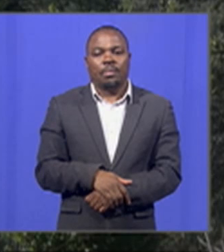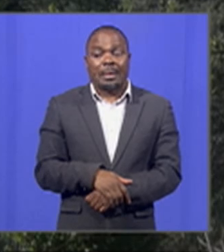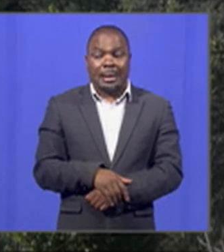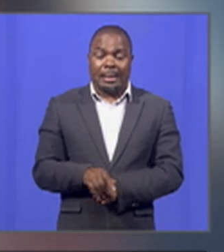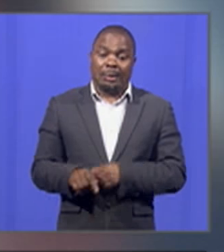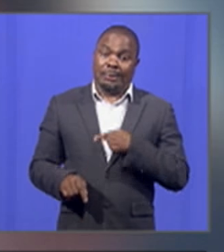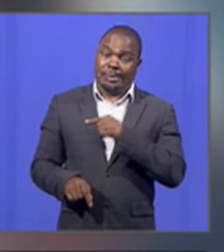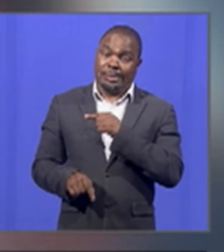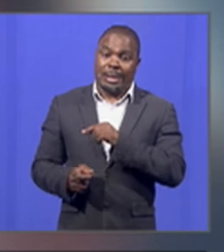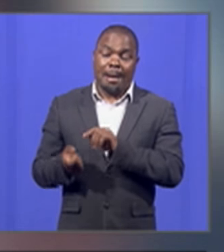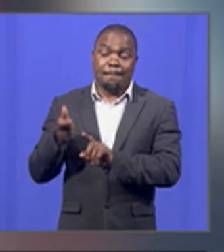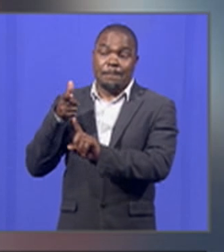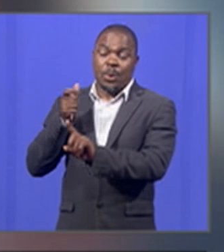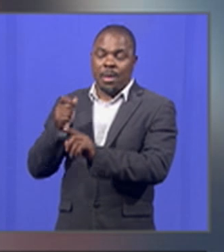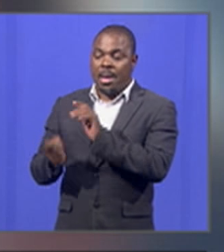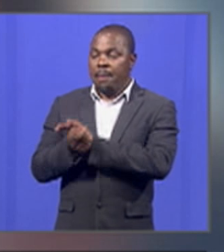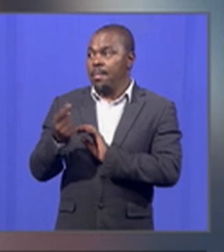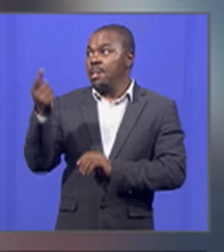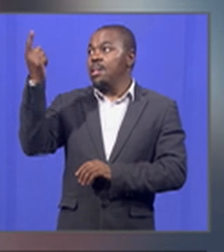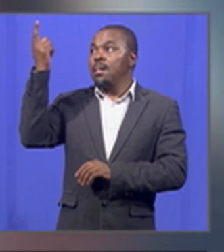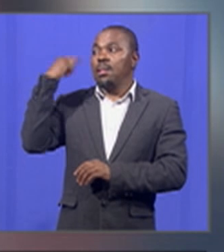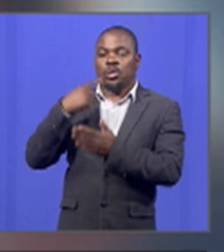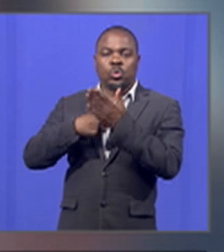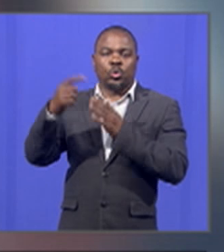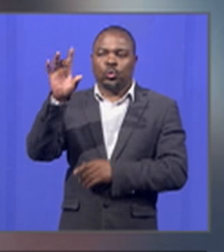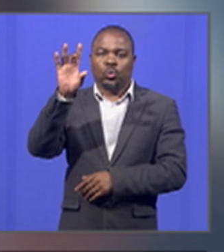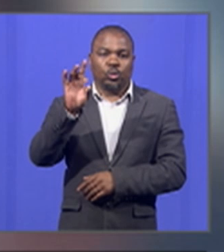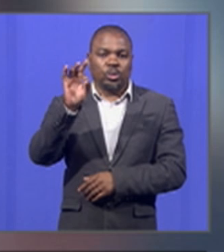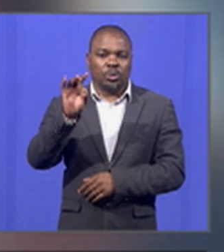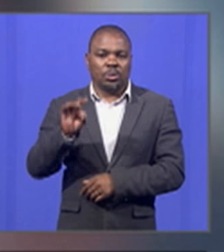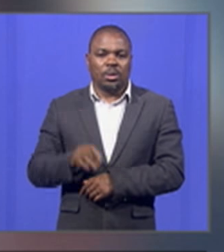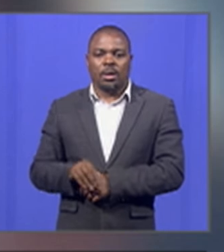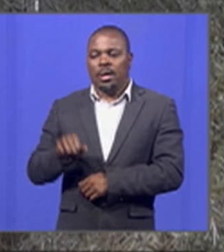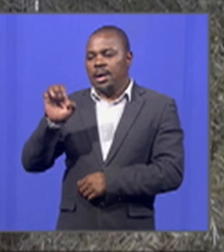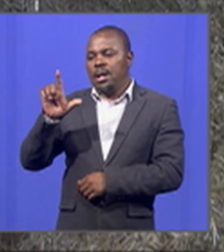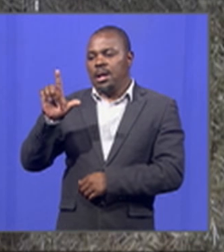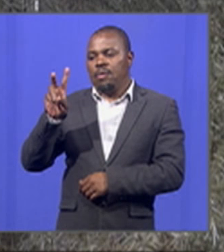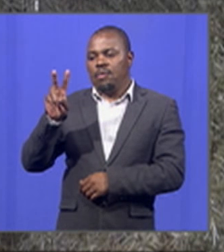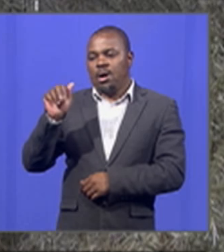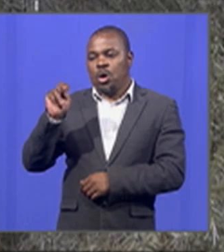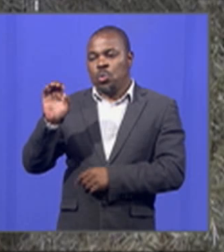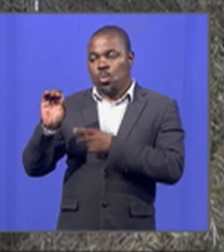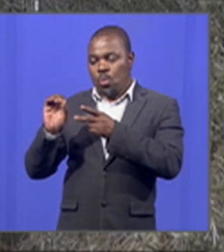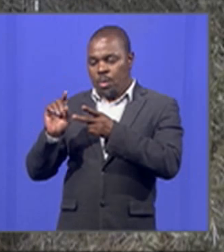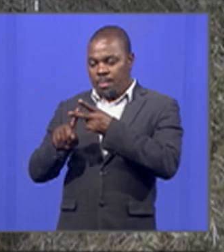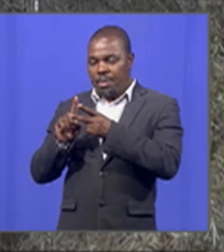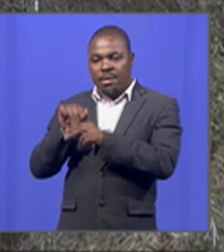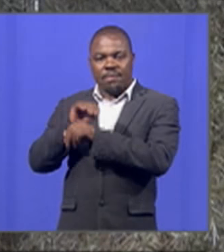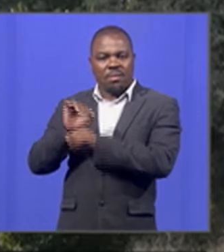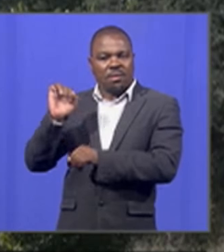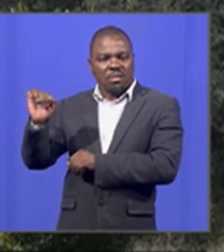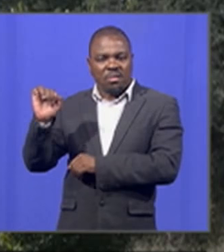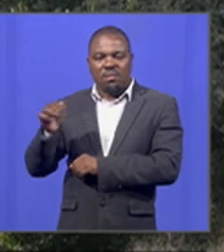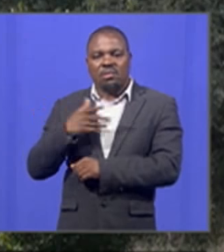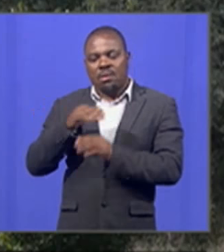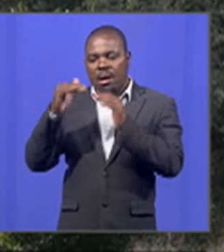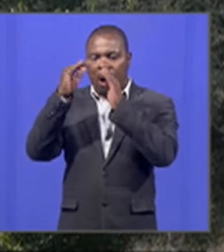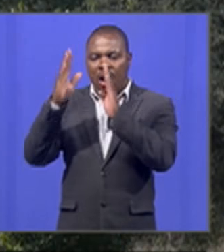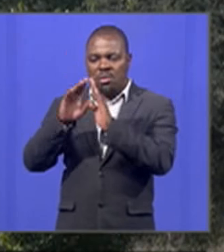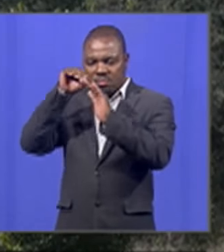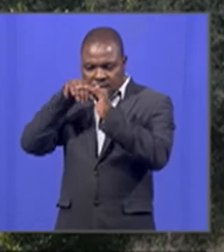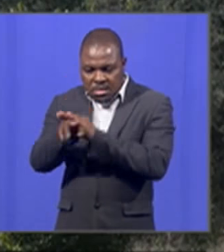Tiragalo ye ya go thunya e diragatše ka labobedi la go feta ge Elvano Kandri le mogwera wa gagwe ba latofatšwa ka go utswa dinamune ka ntlong